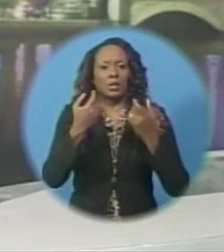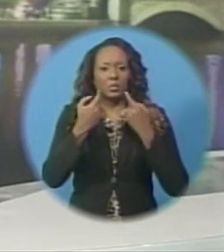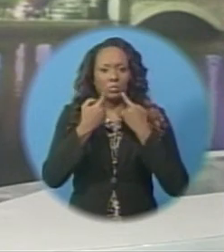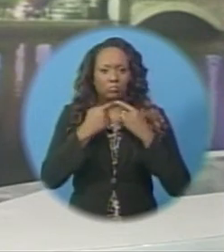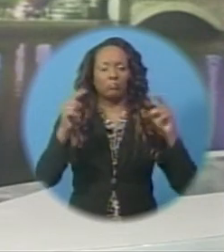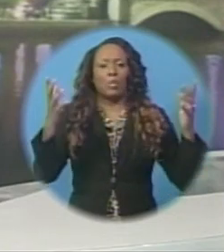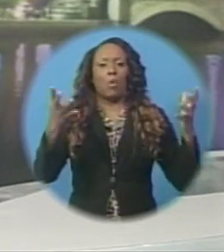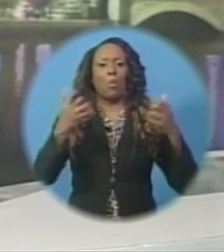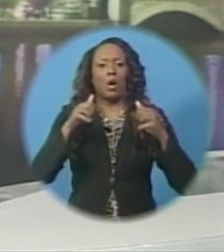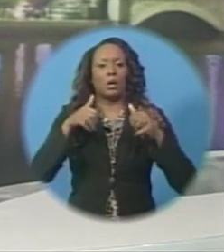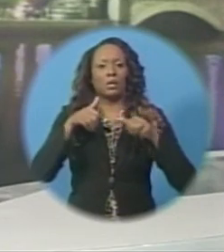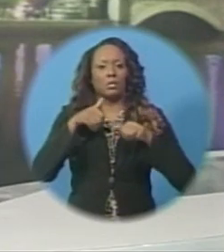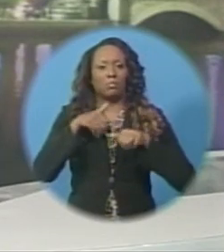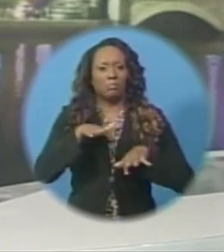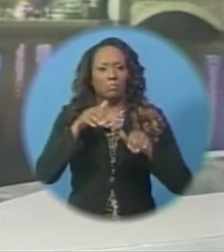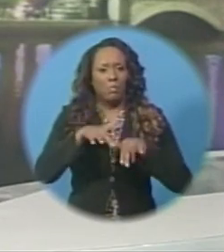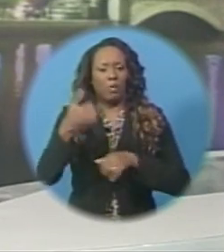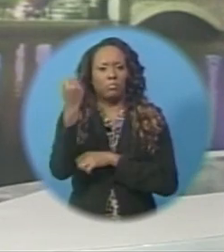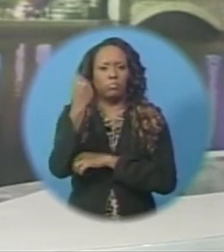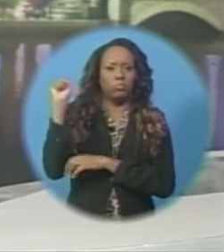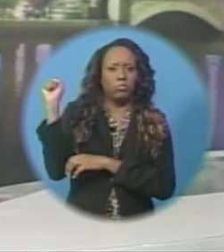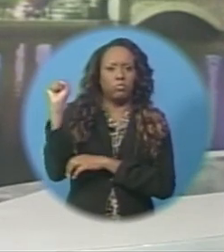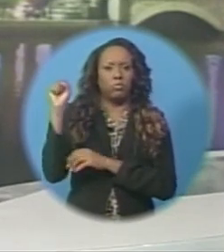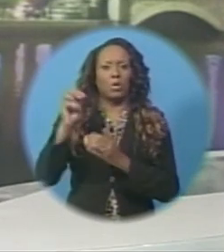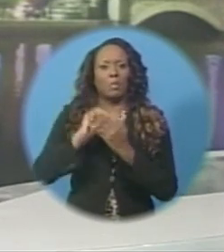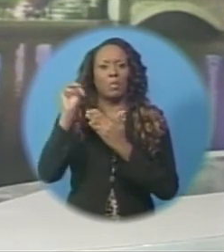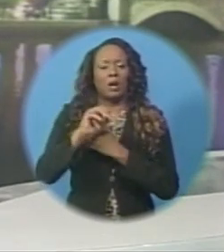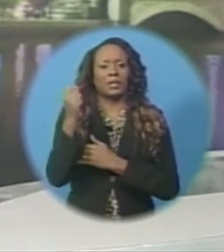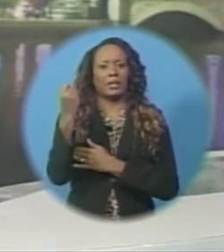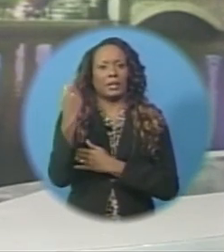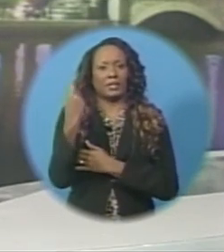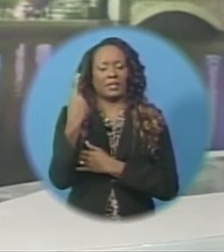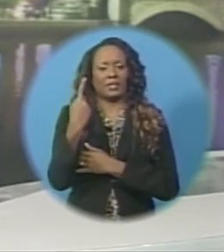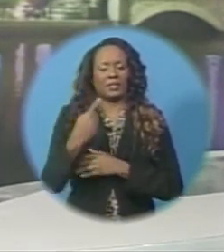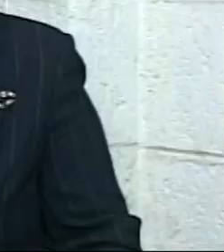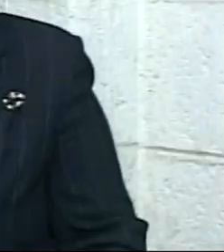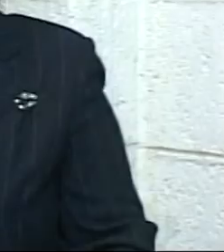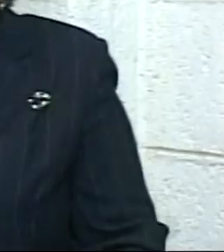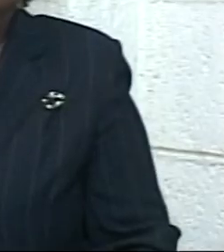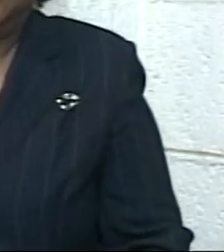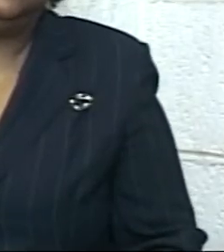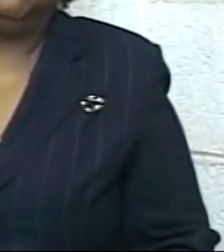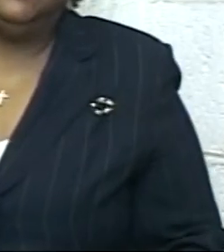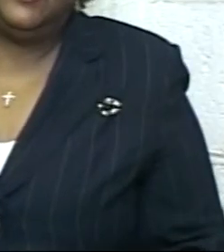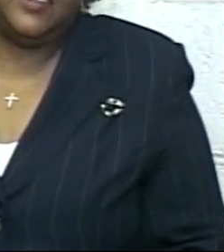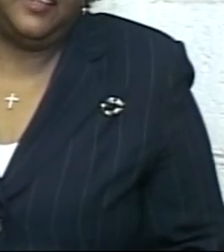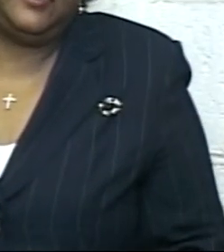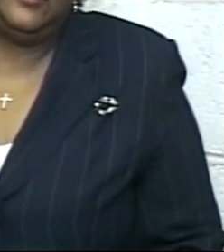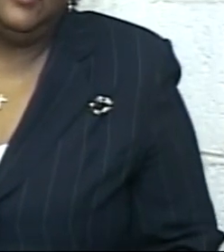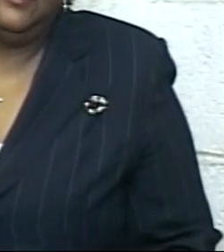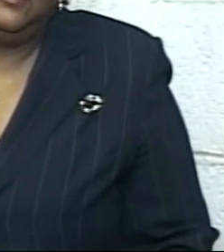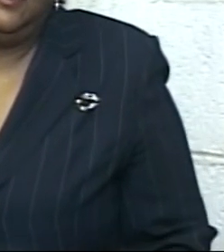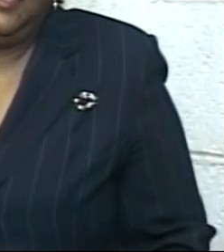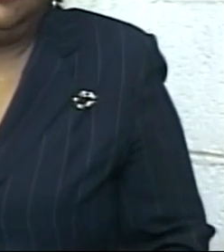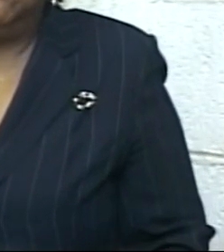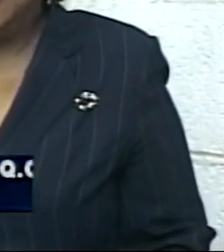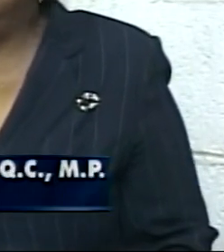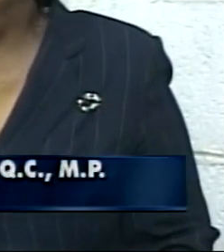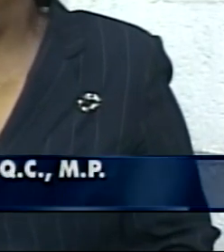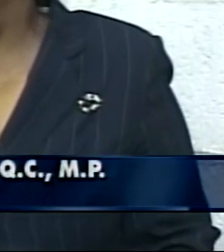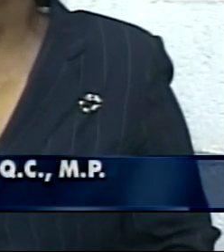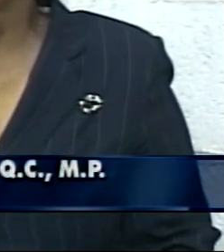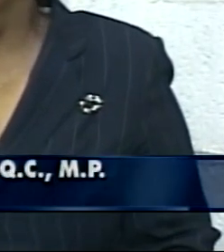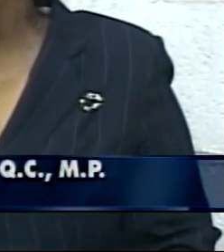national protest on March 11th, which she says will just be the beginning. The National March of Disgust and the